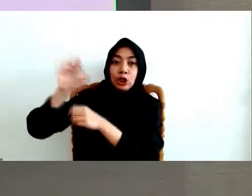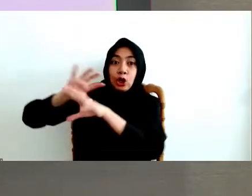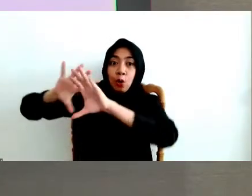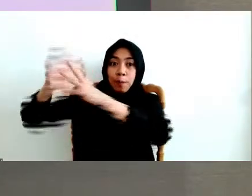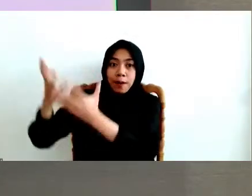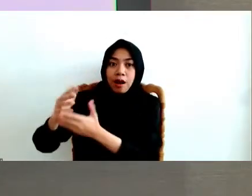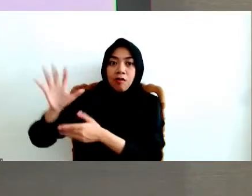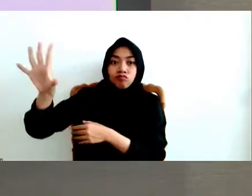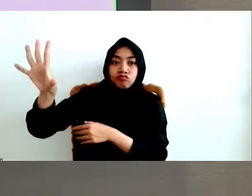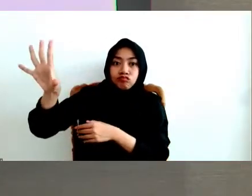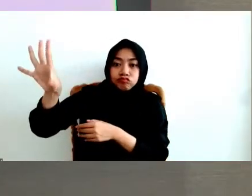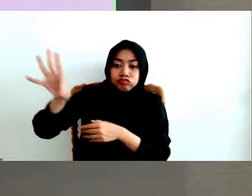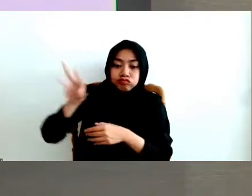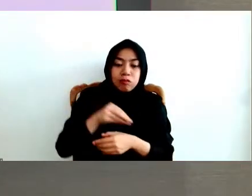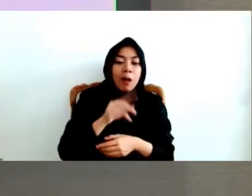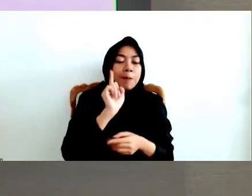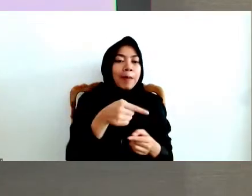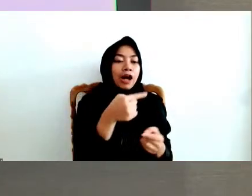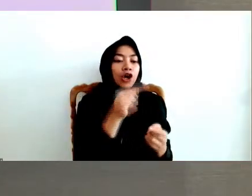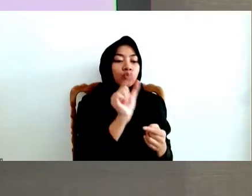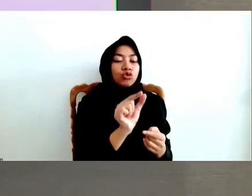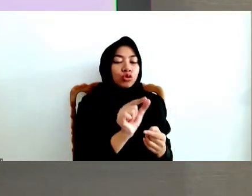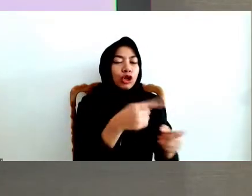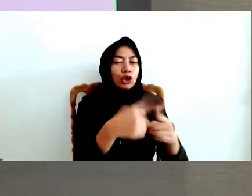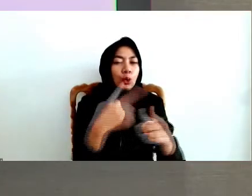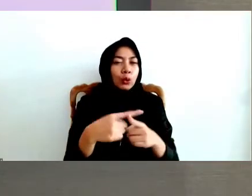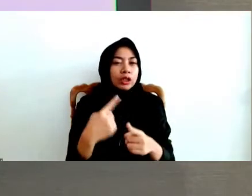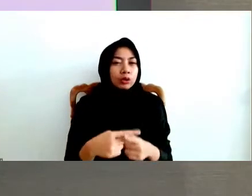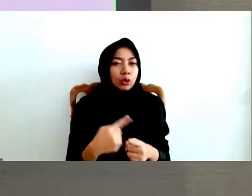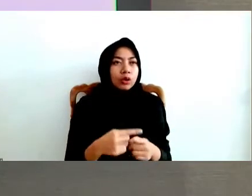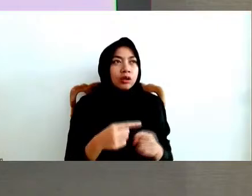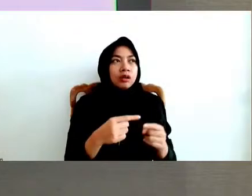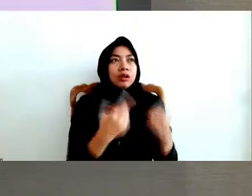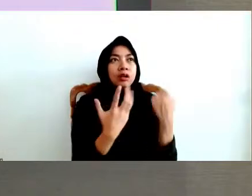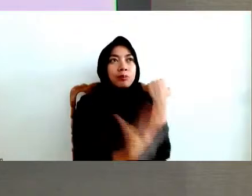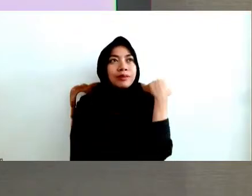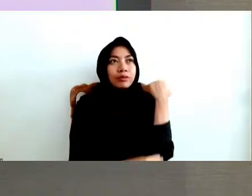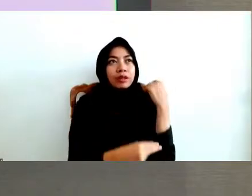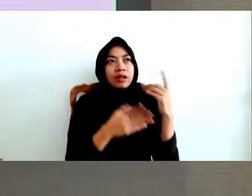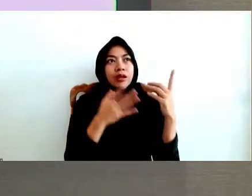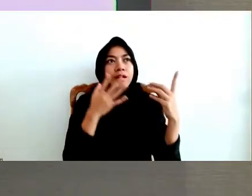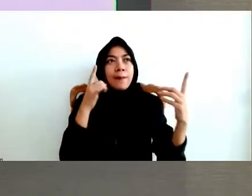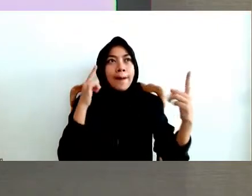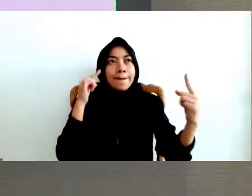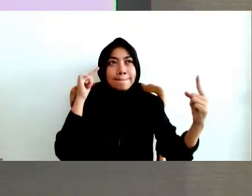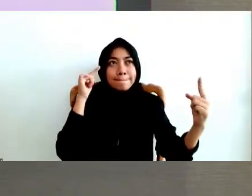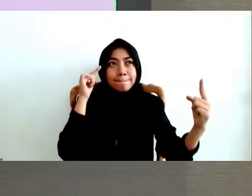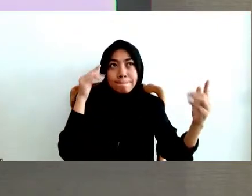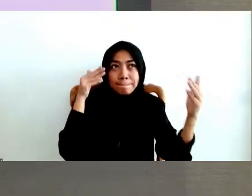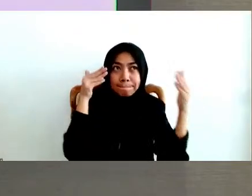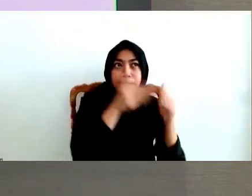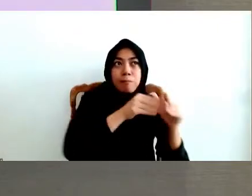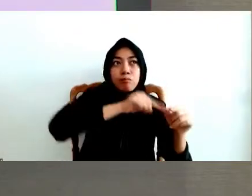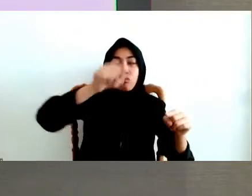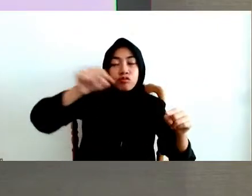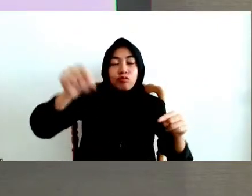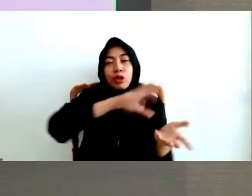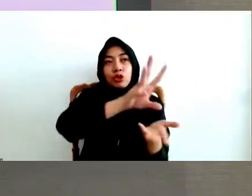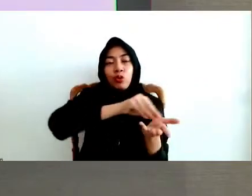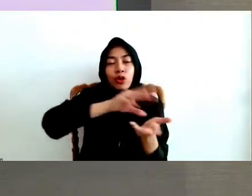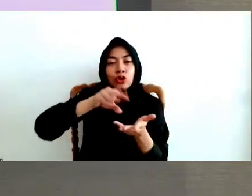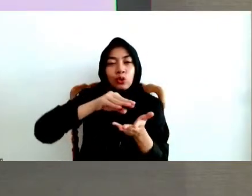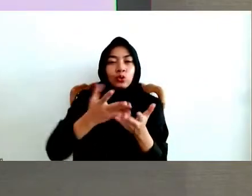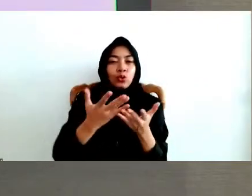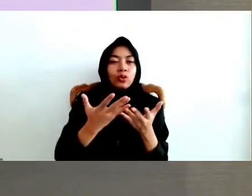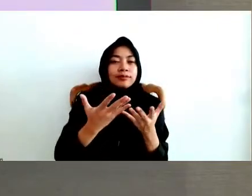to describe in a better way, in more accurate way, the